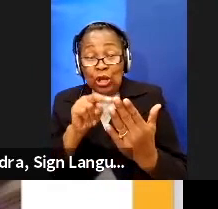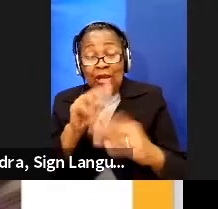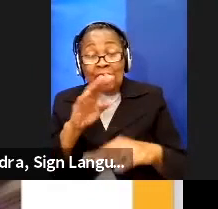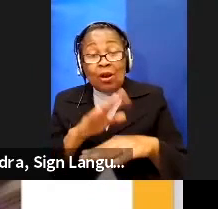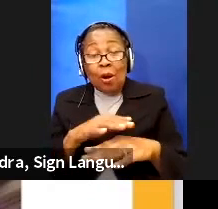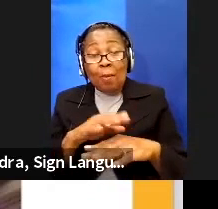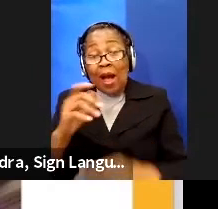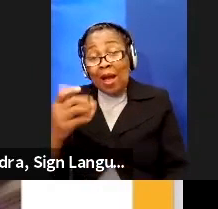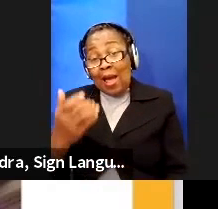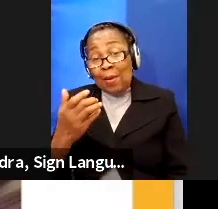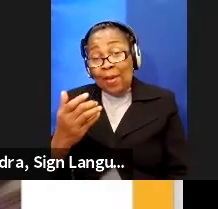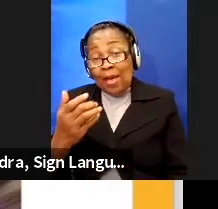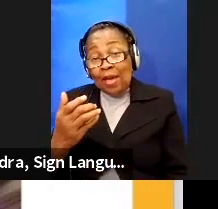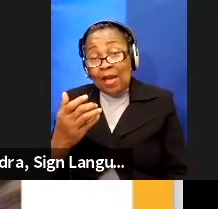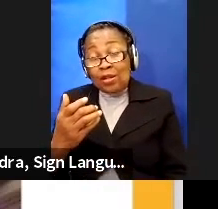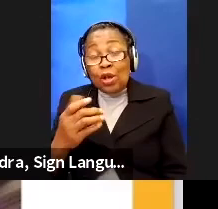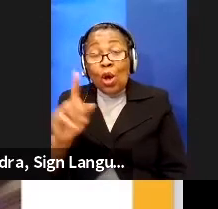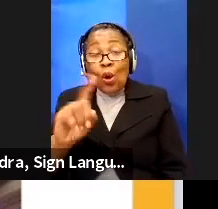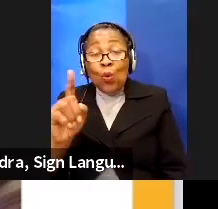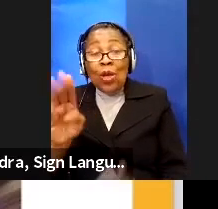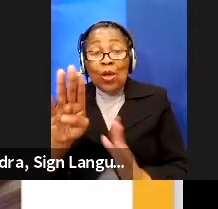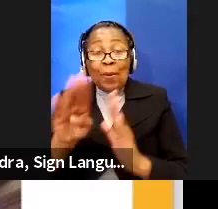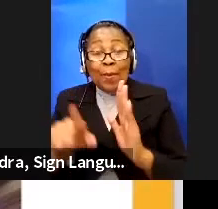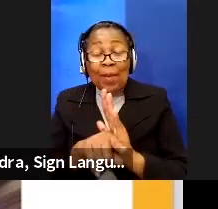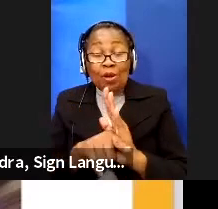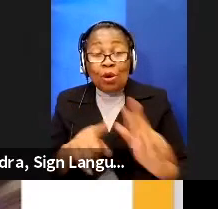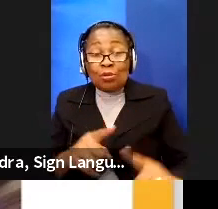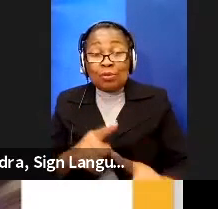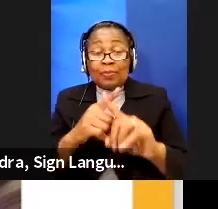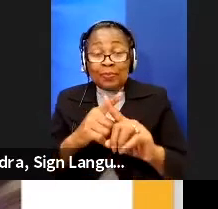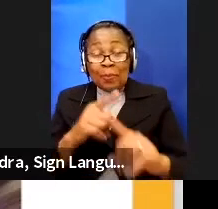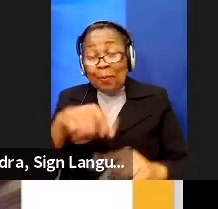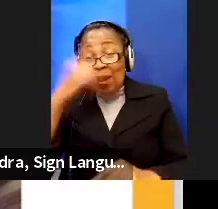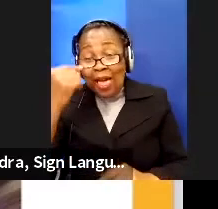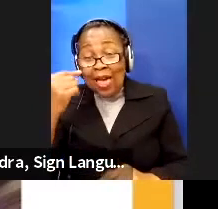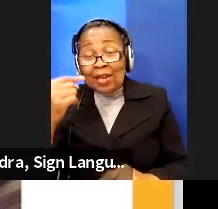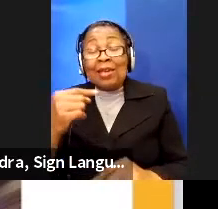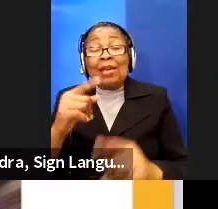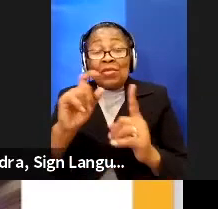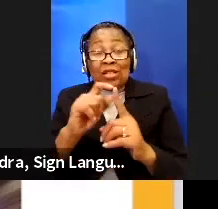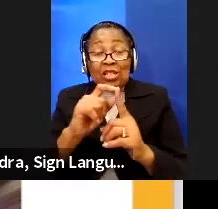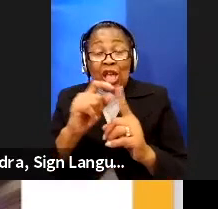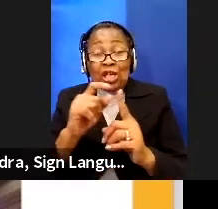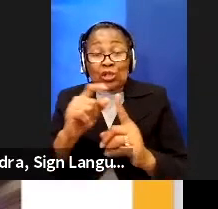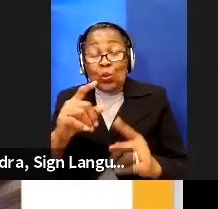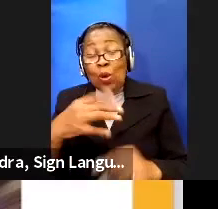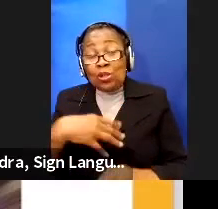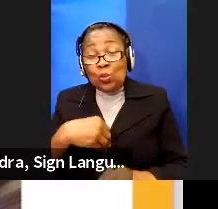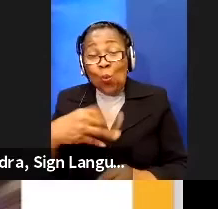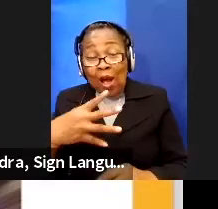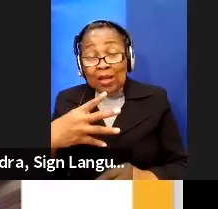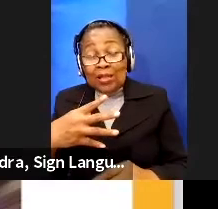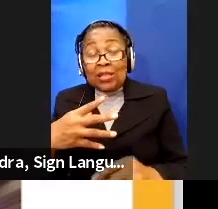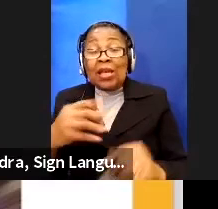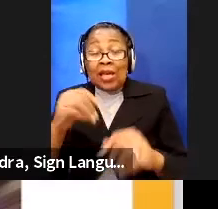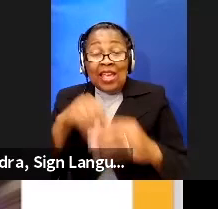it flipped where the background was black, the text was white so that I wasn't too bright in the theater, and then I